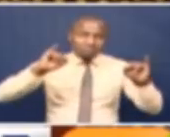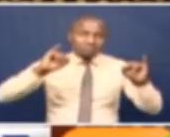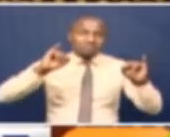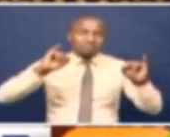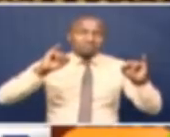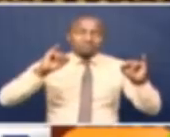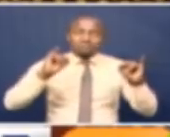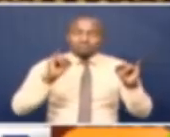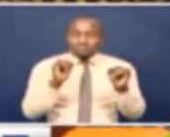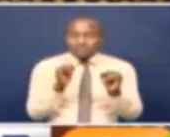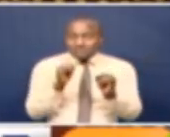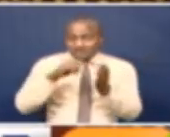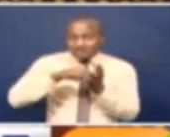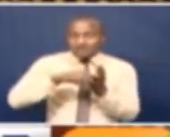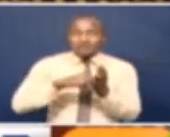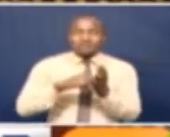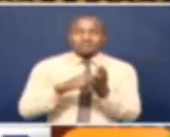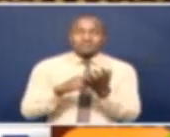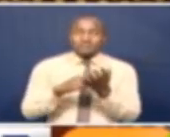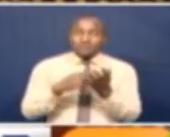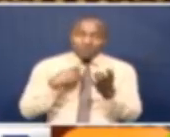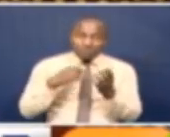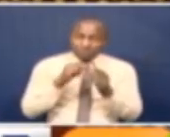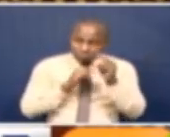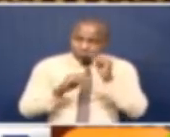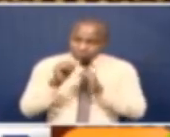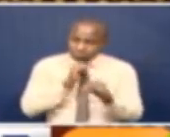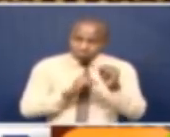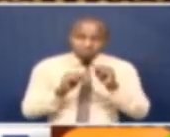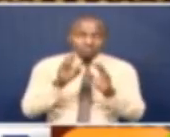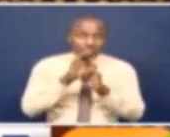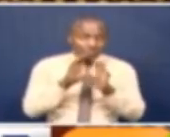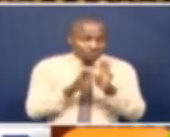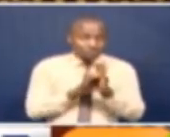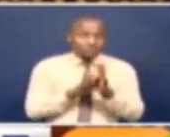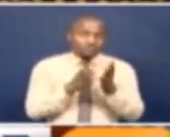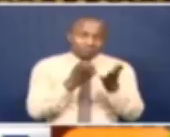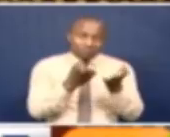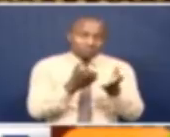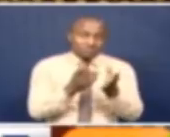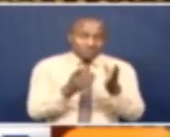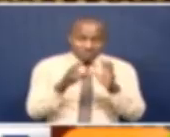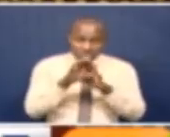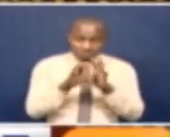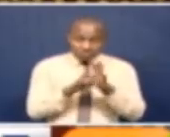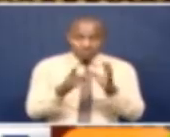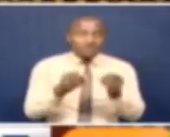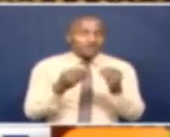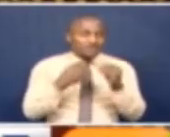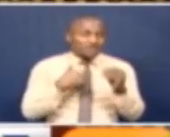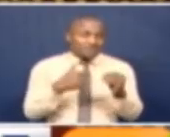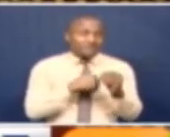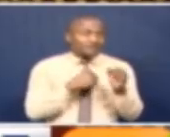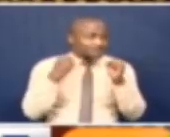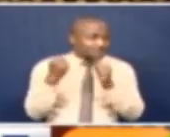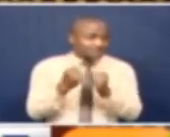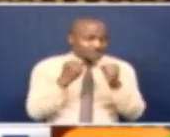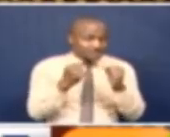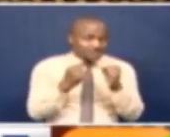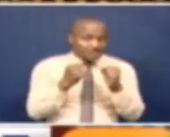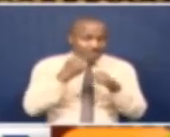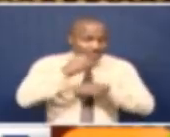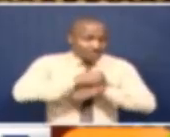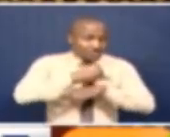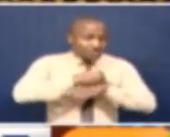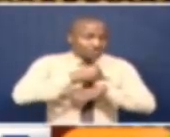country. We negotiated an instrument called the Constitution, and this Constitution has given us the strength and institutions